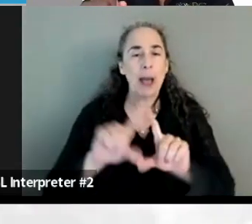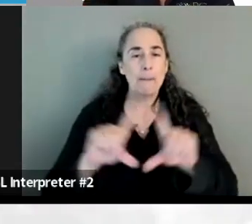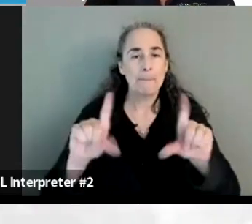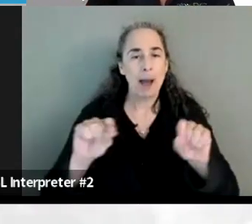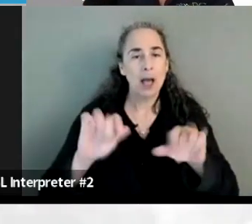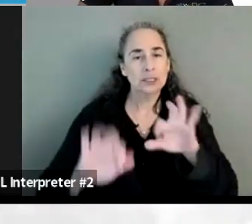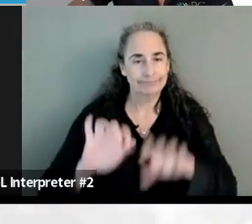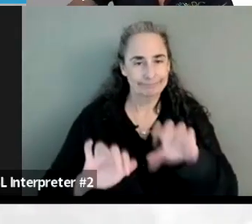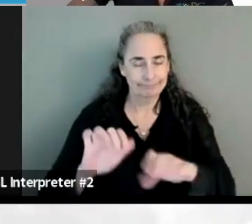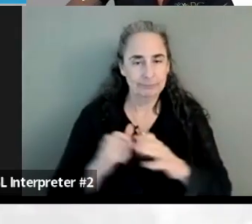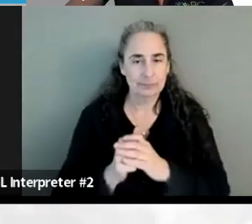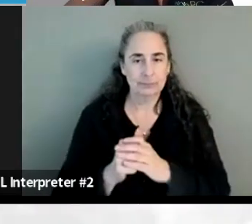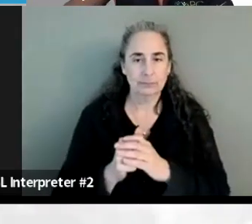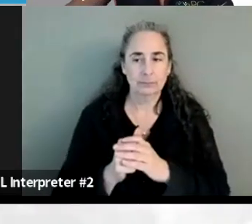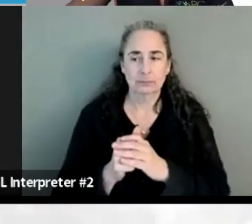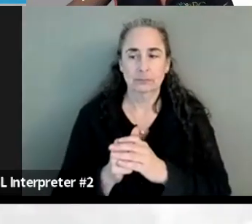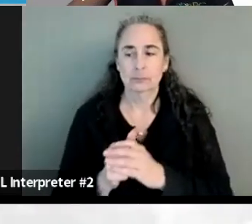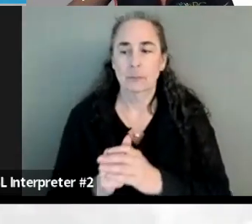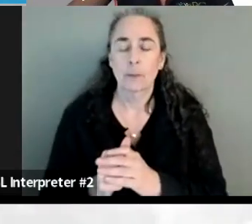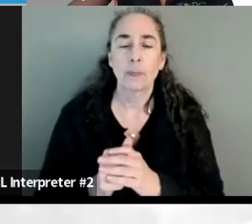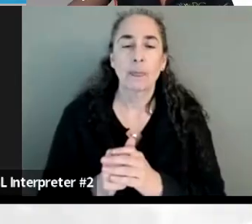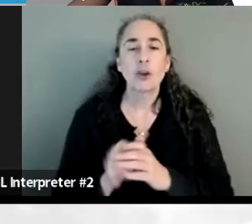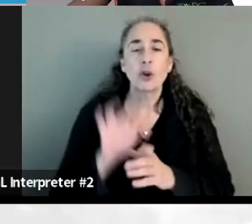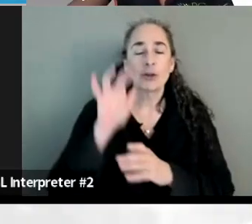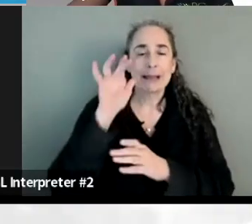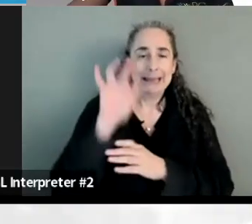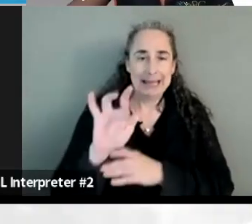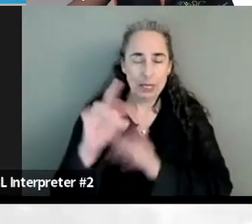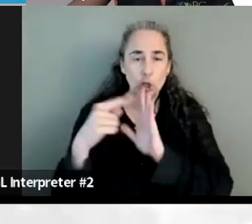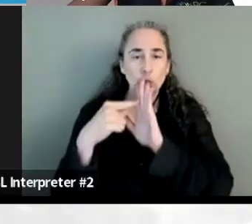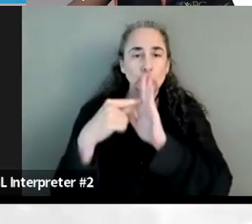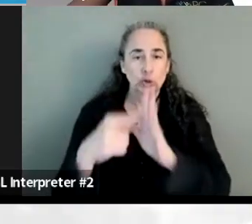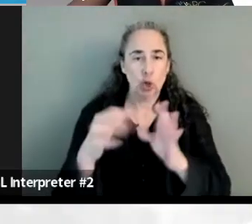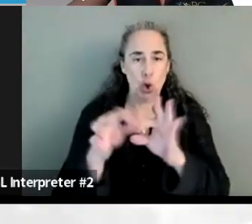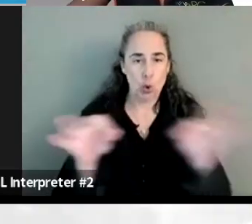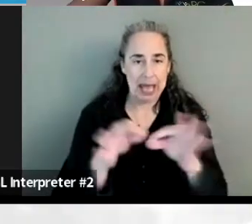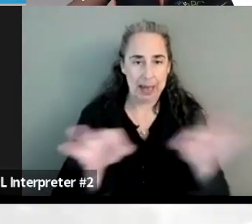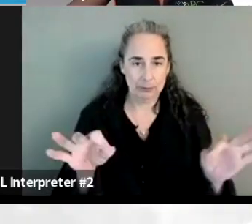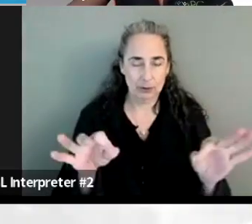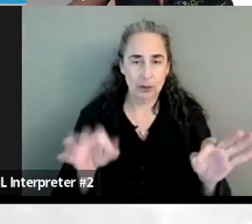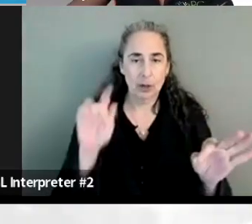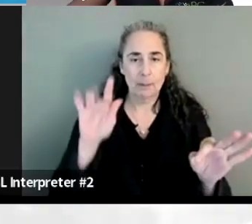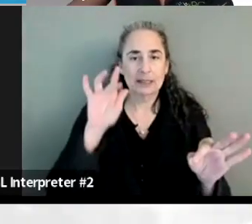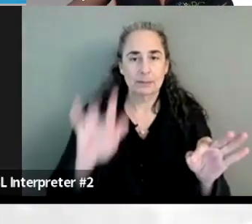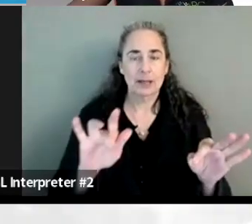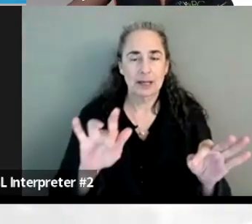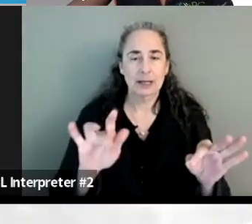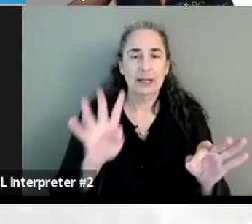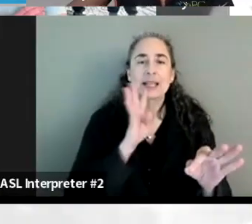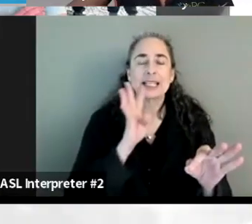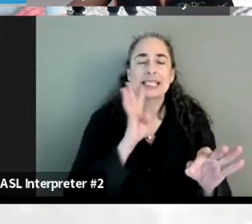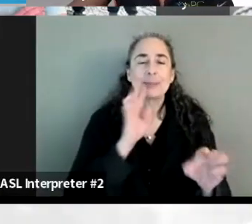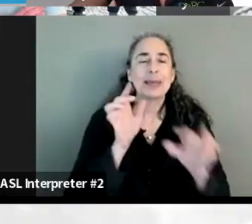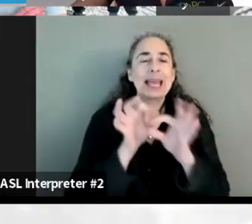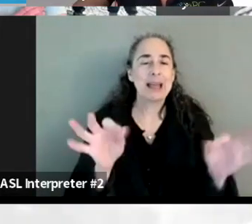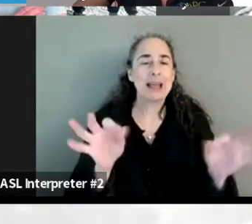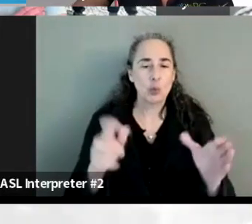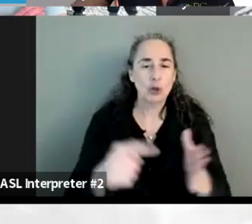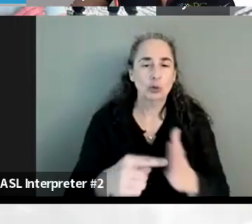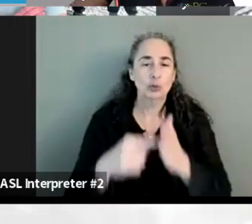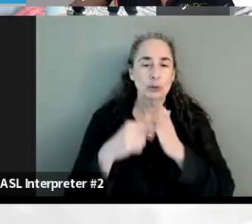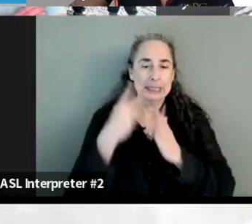below. Click Show Captions to see the captions for the webinar. You must select the speaking language you would like to